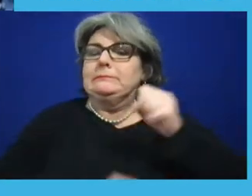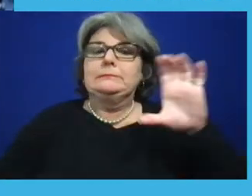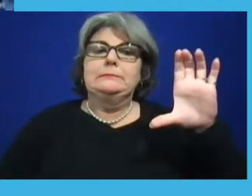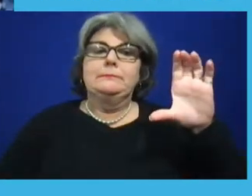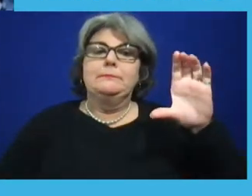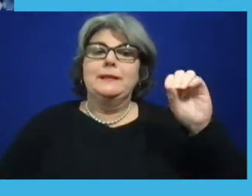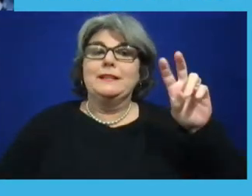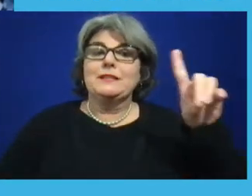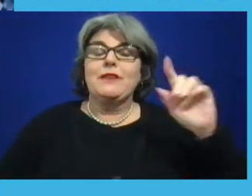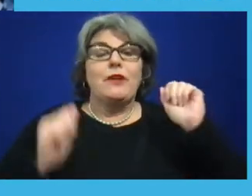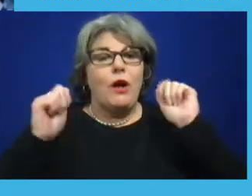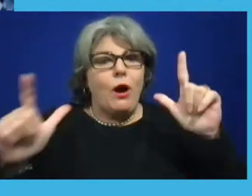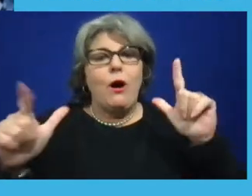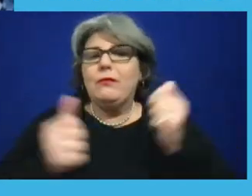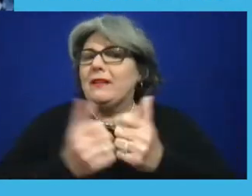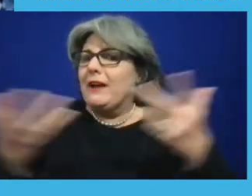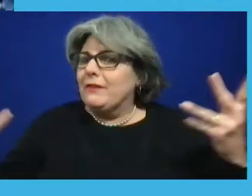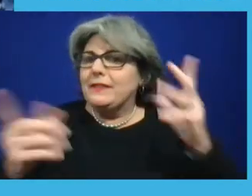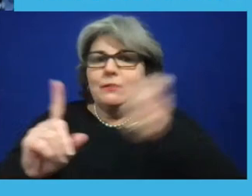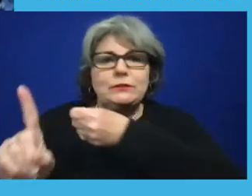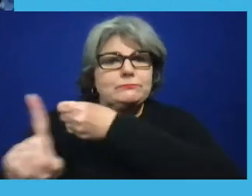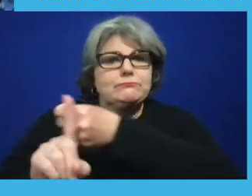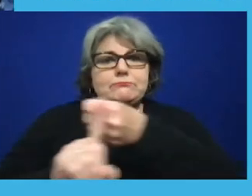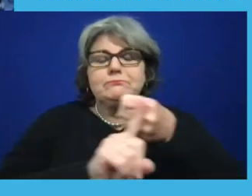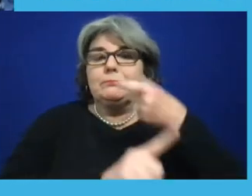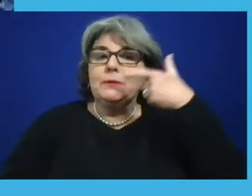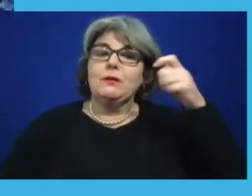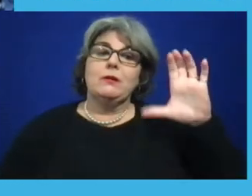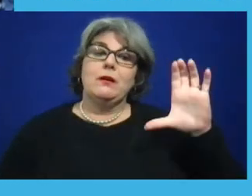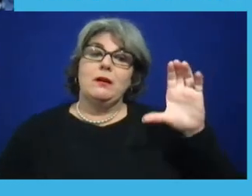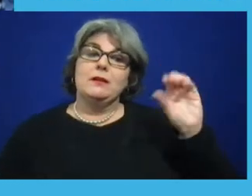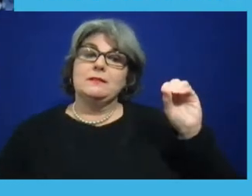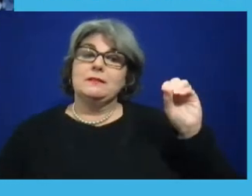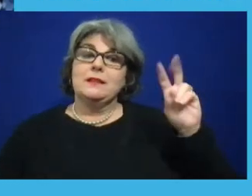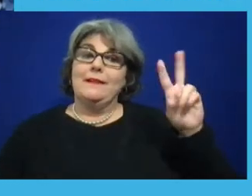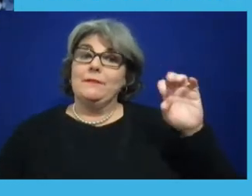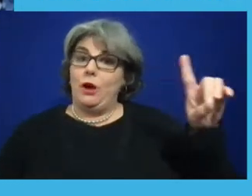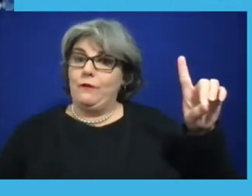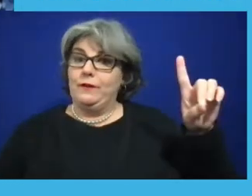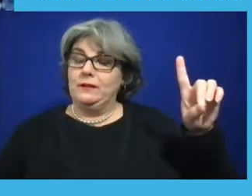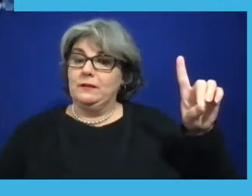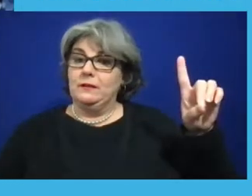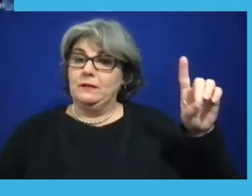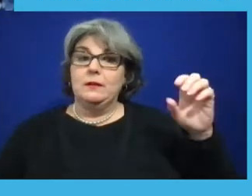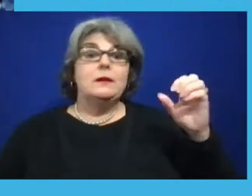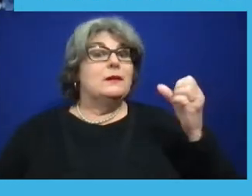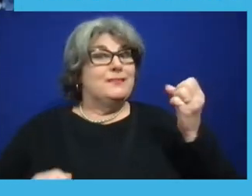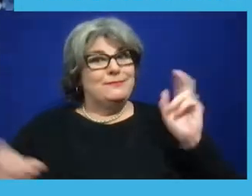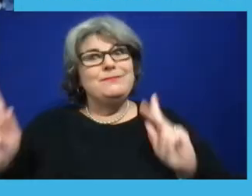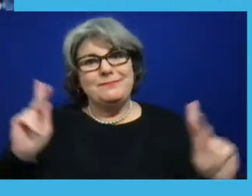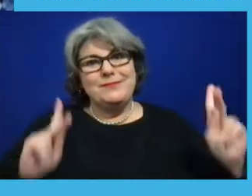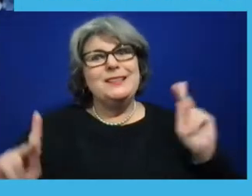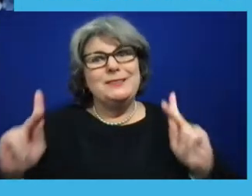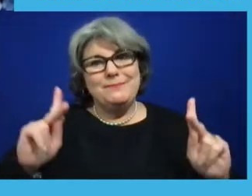schools, businesses, communities. Everybody was impacted.